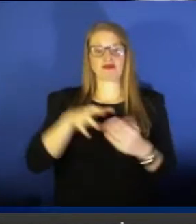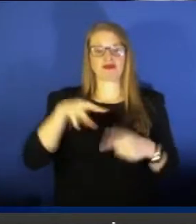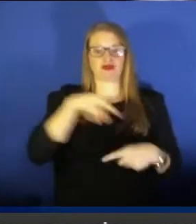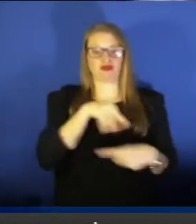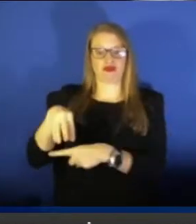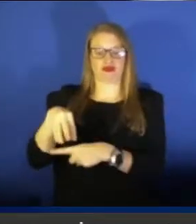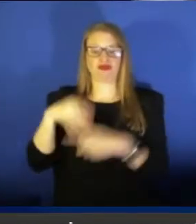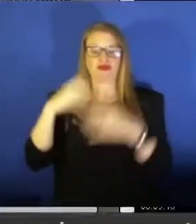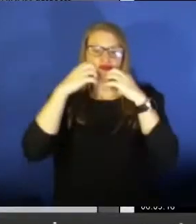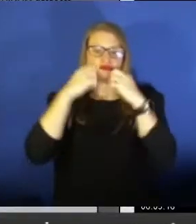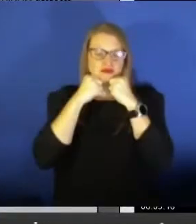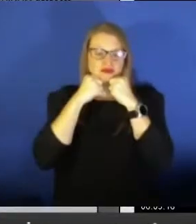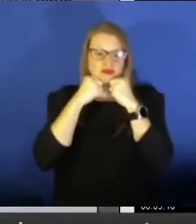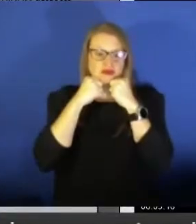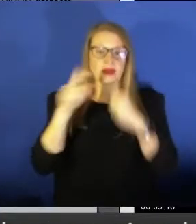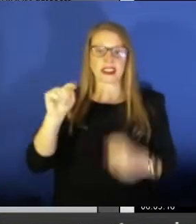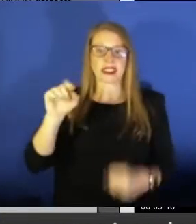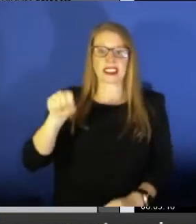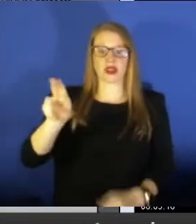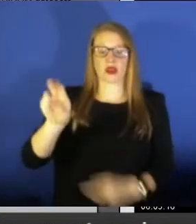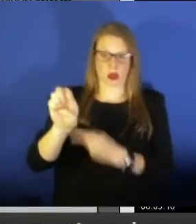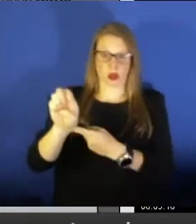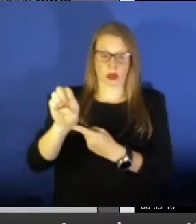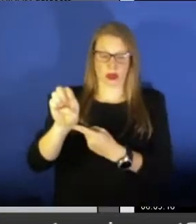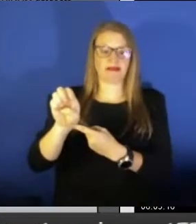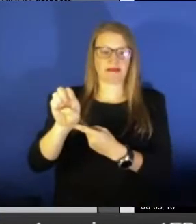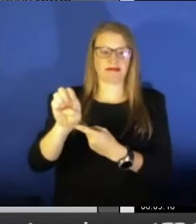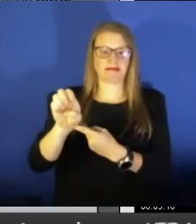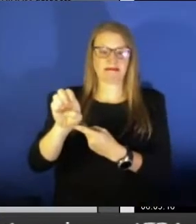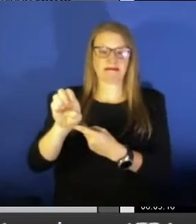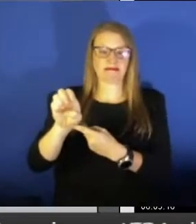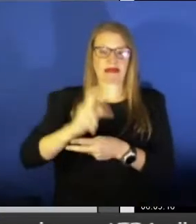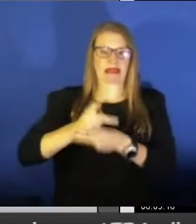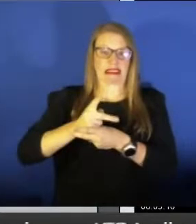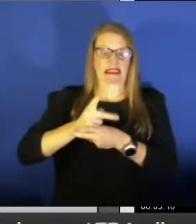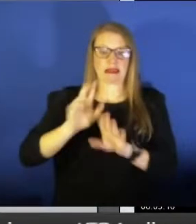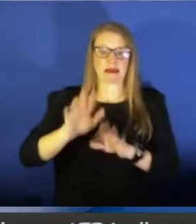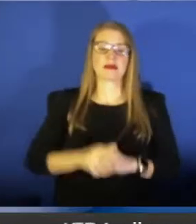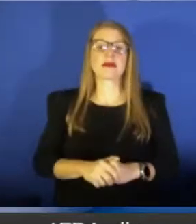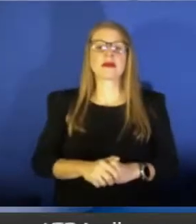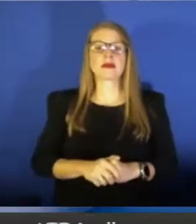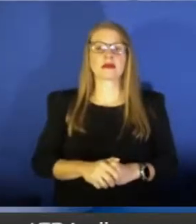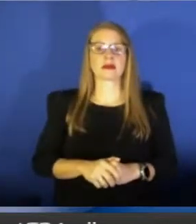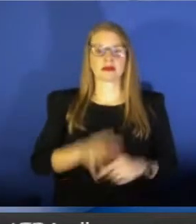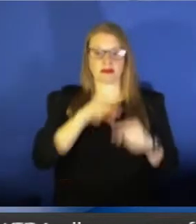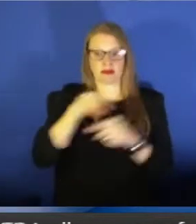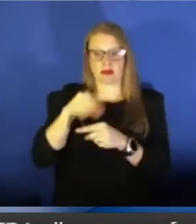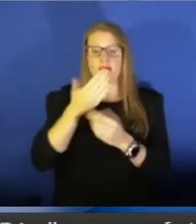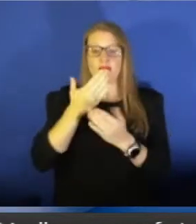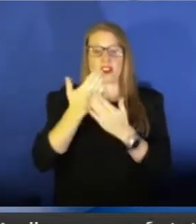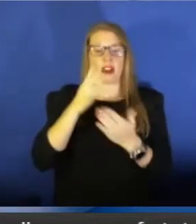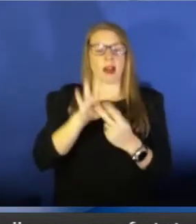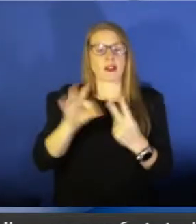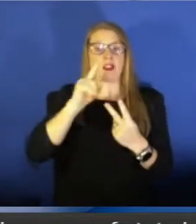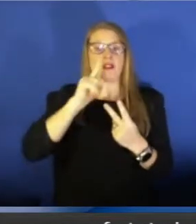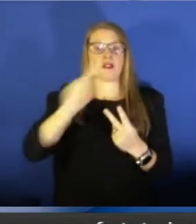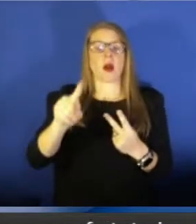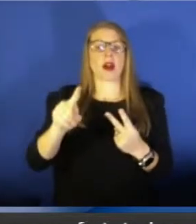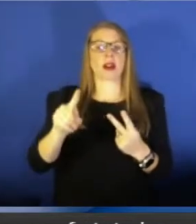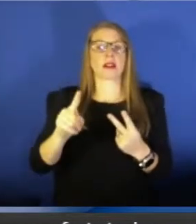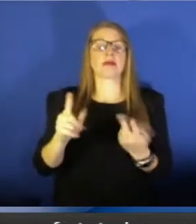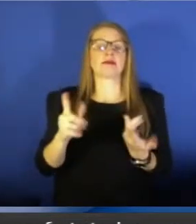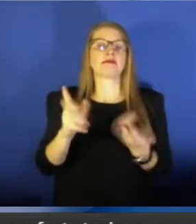beam is tissue sparing, which makes it an especially good option for young patients, for pediatric cancer patients. So